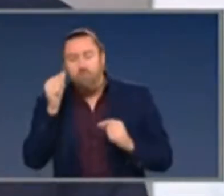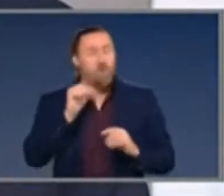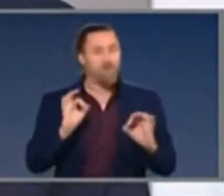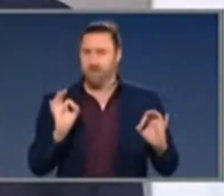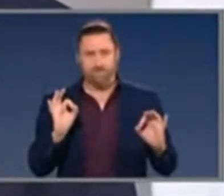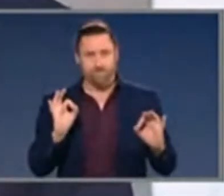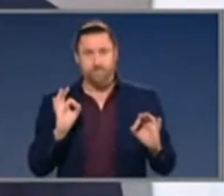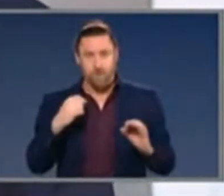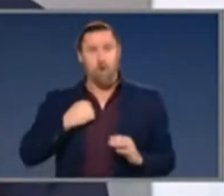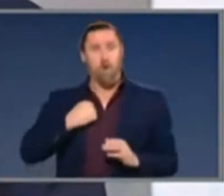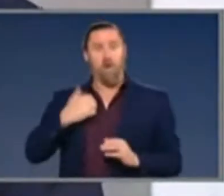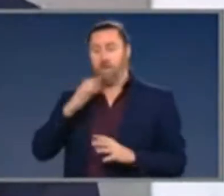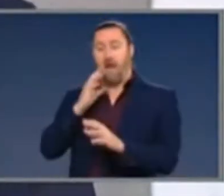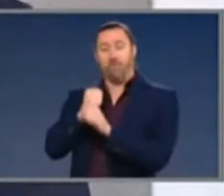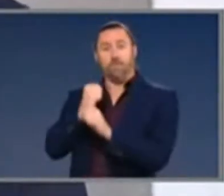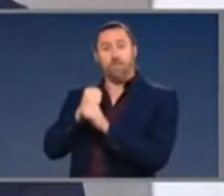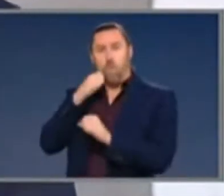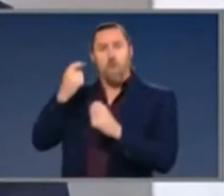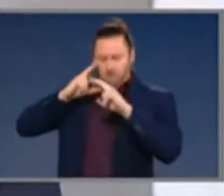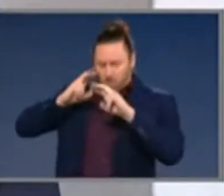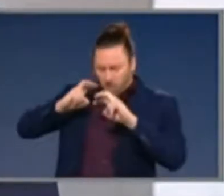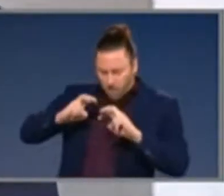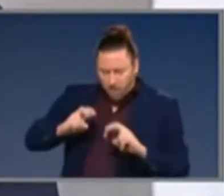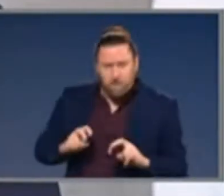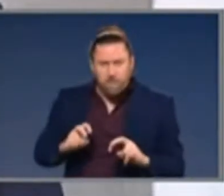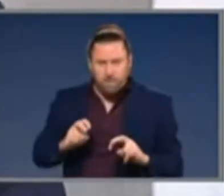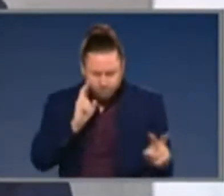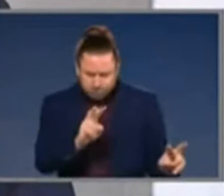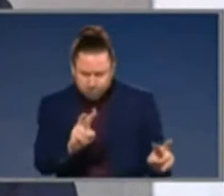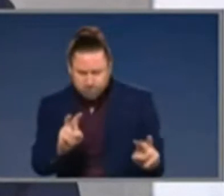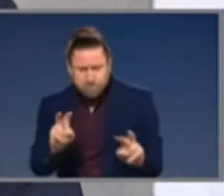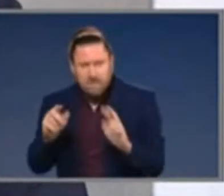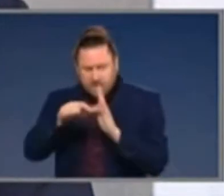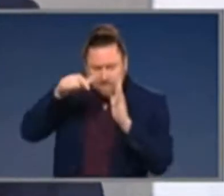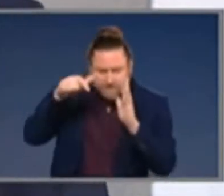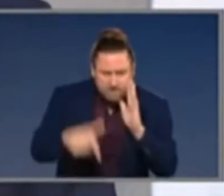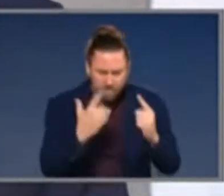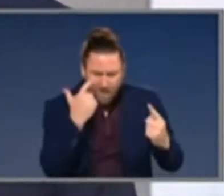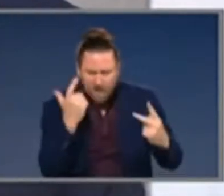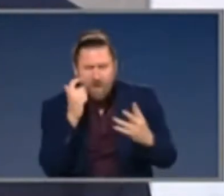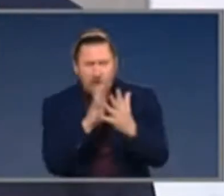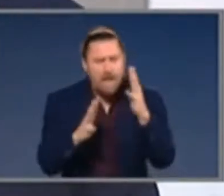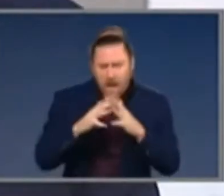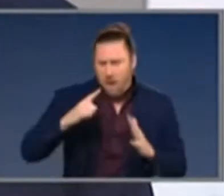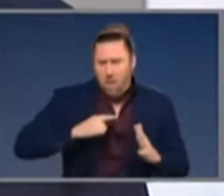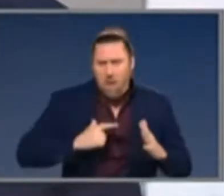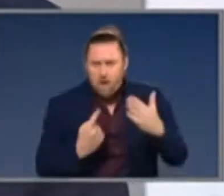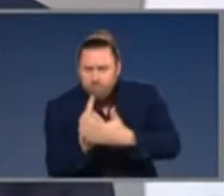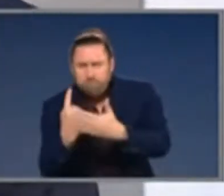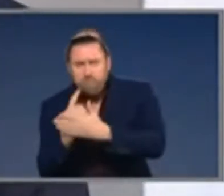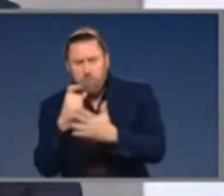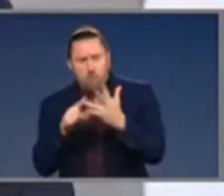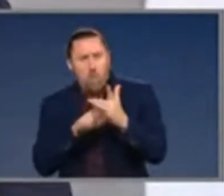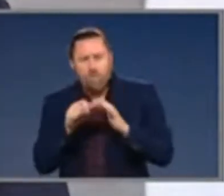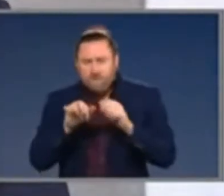have absolute ability to go into the intricacies of these issues, and I hope they do, because